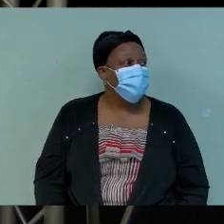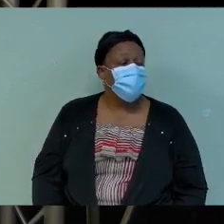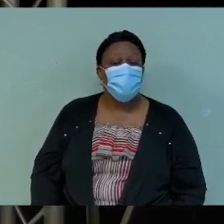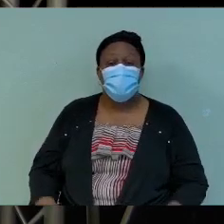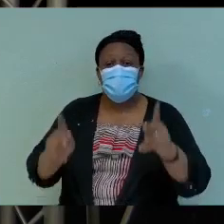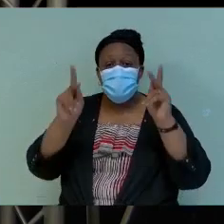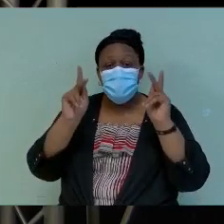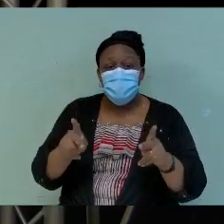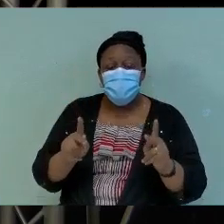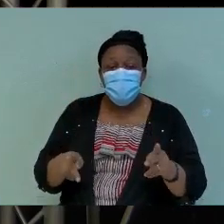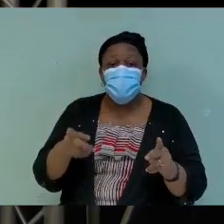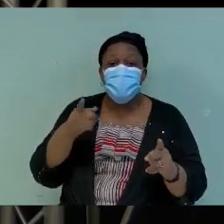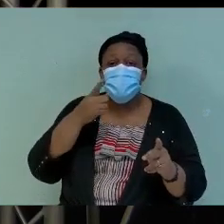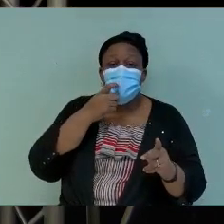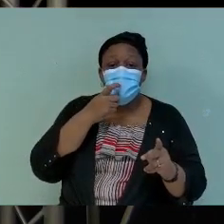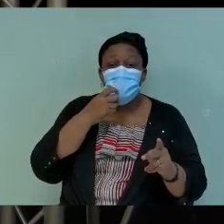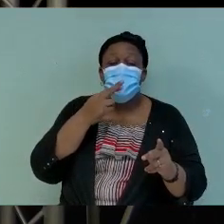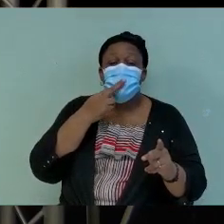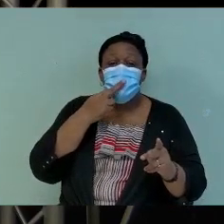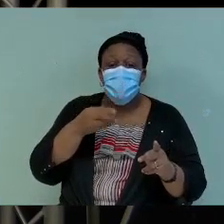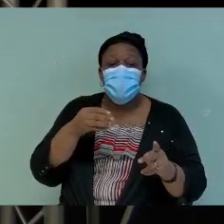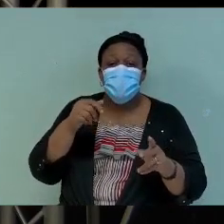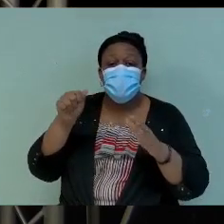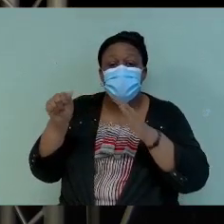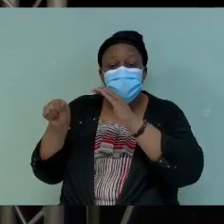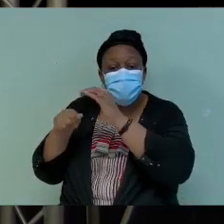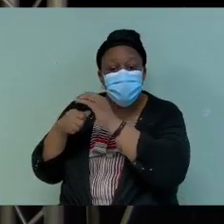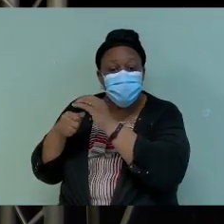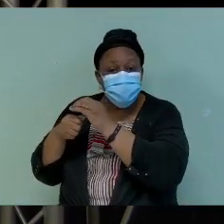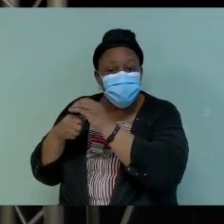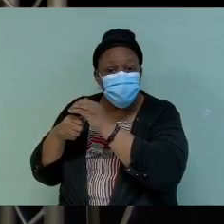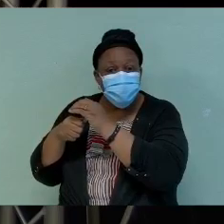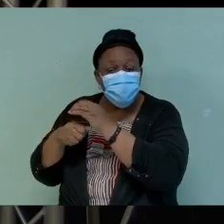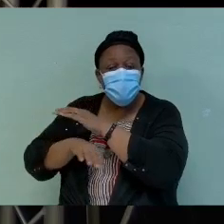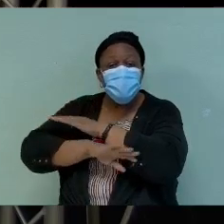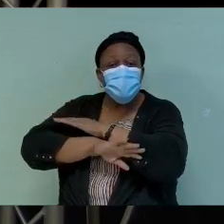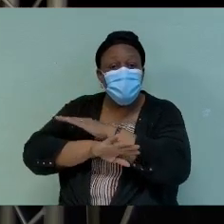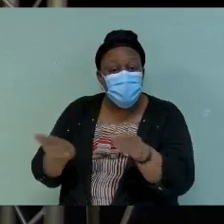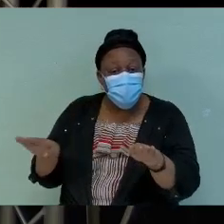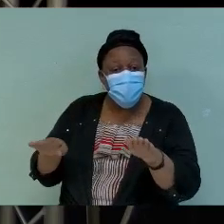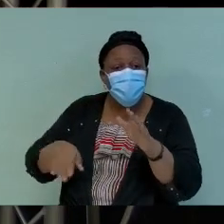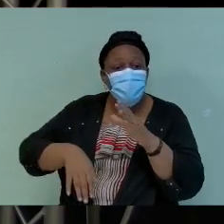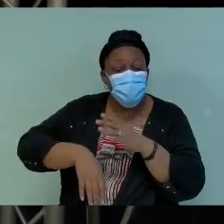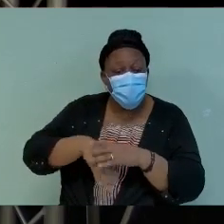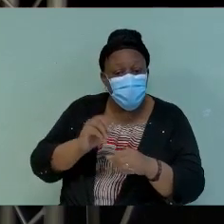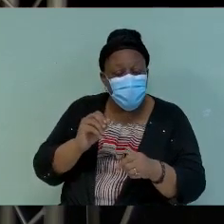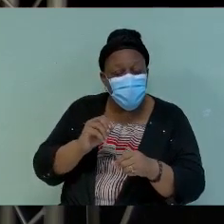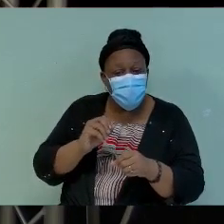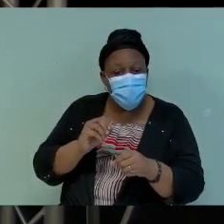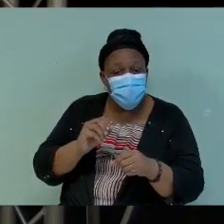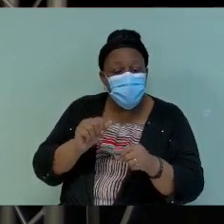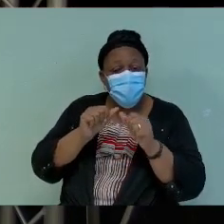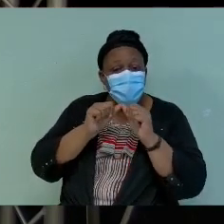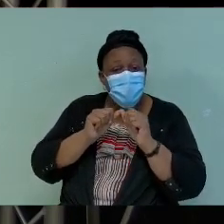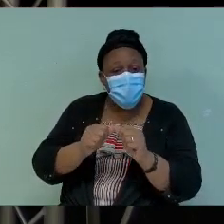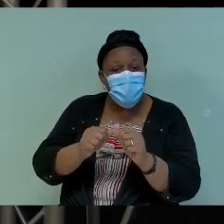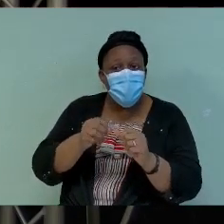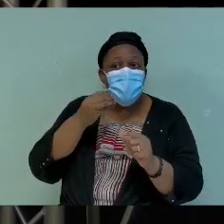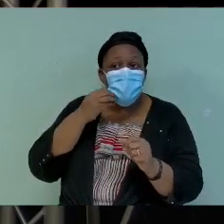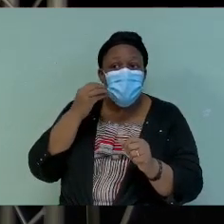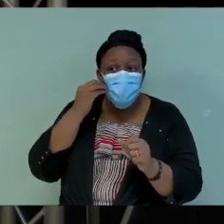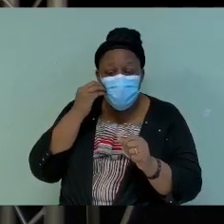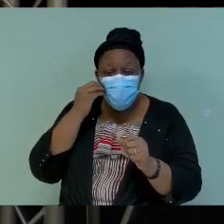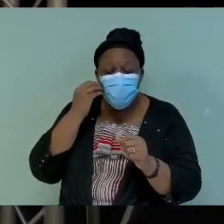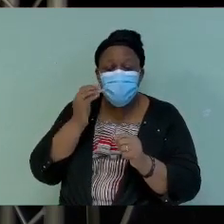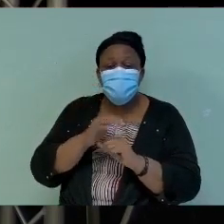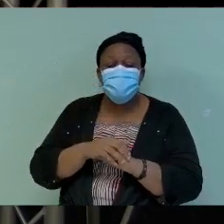and isolation, we ask you to comply with these protocols. I want to thank Auntie May